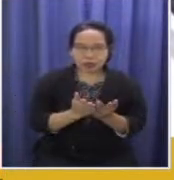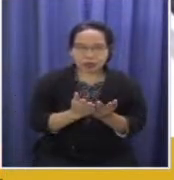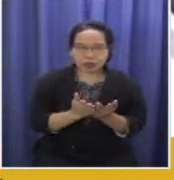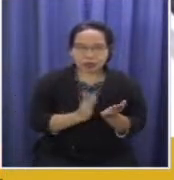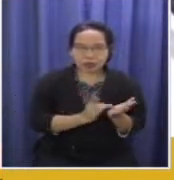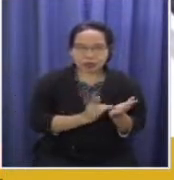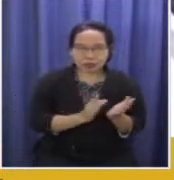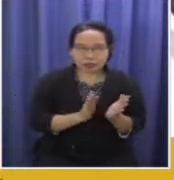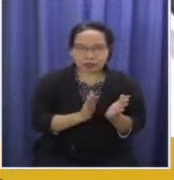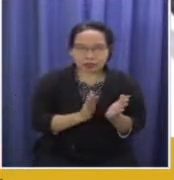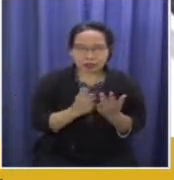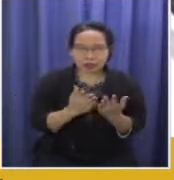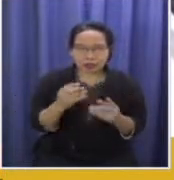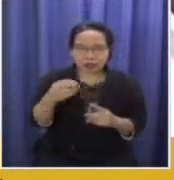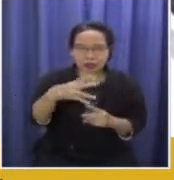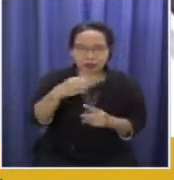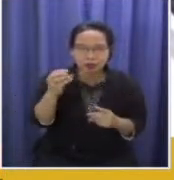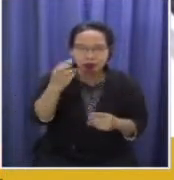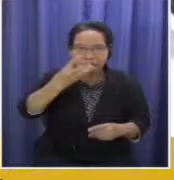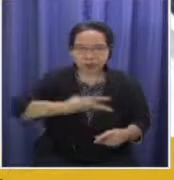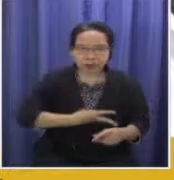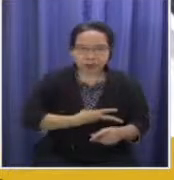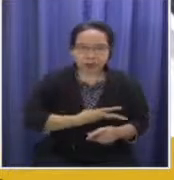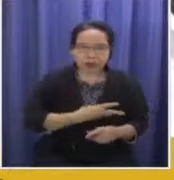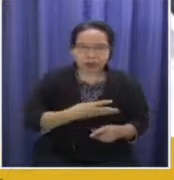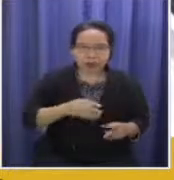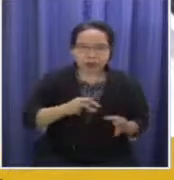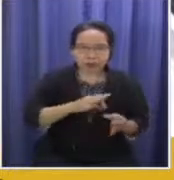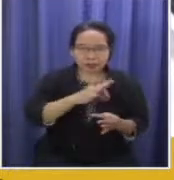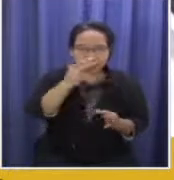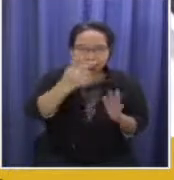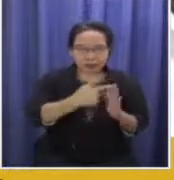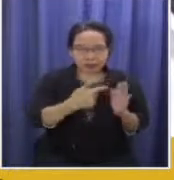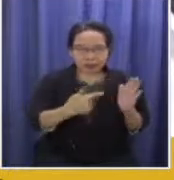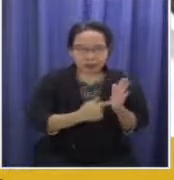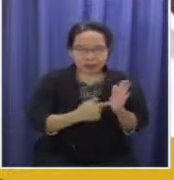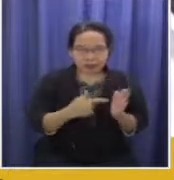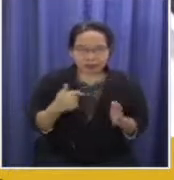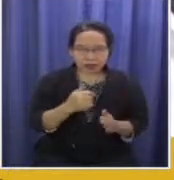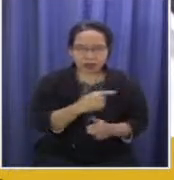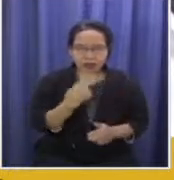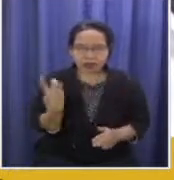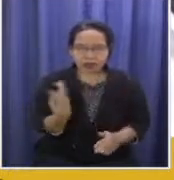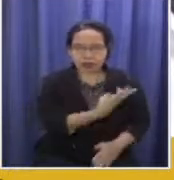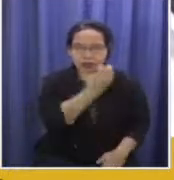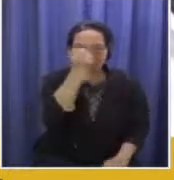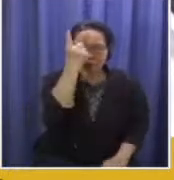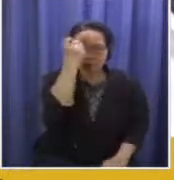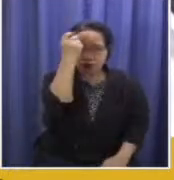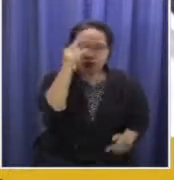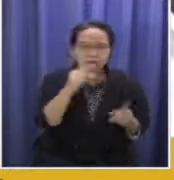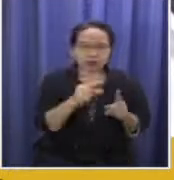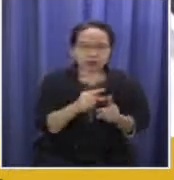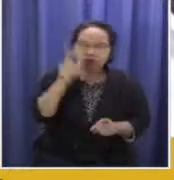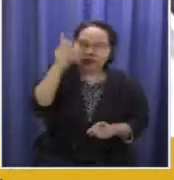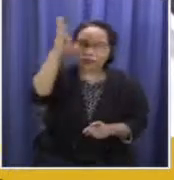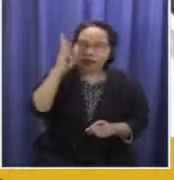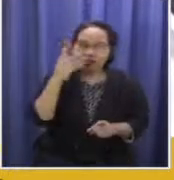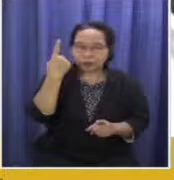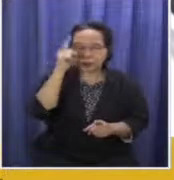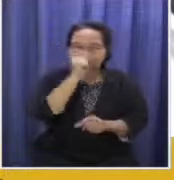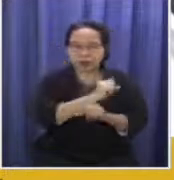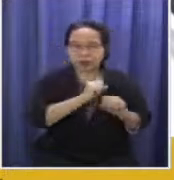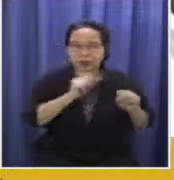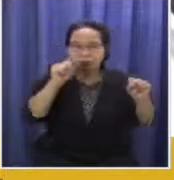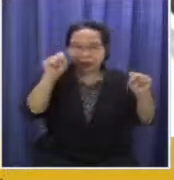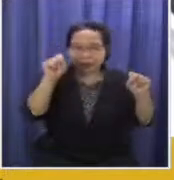that with the help of God's Spirit and guidance, we will understand the words of God for the